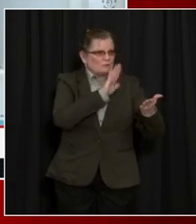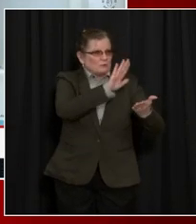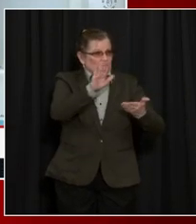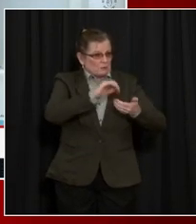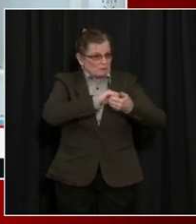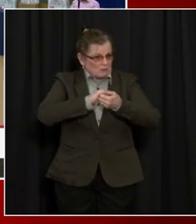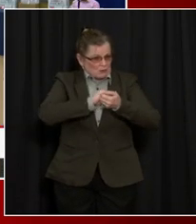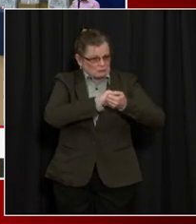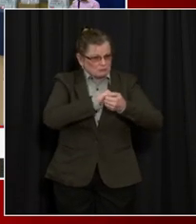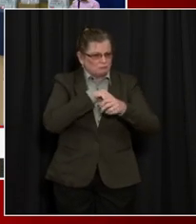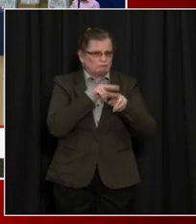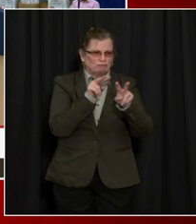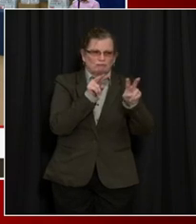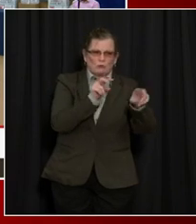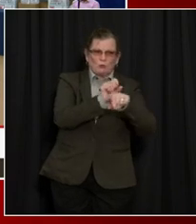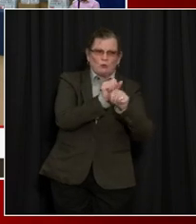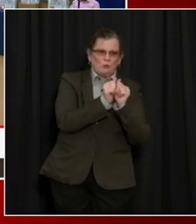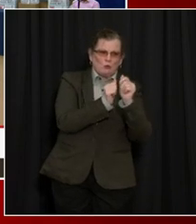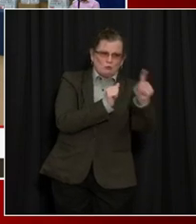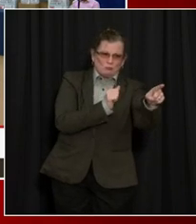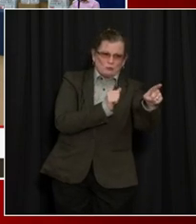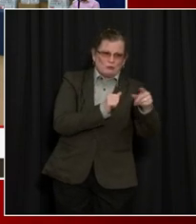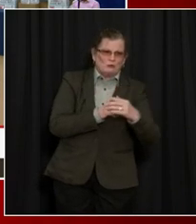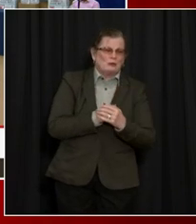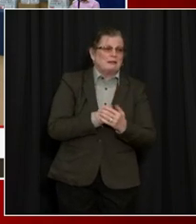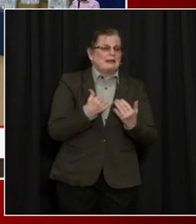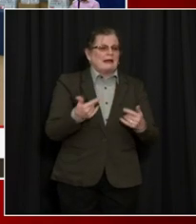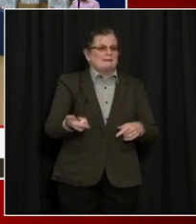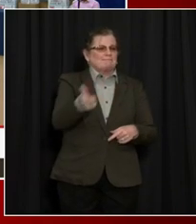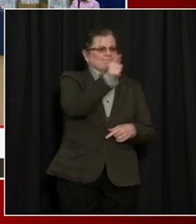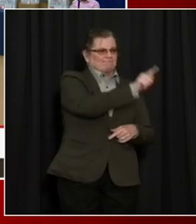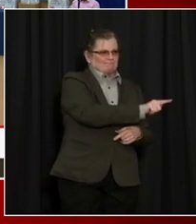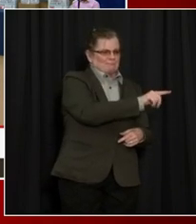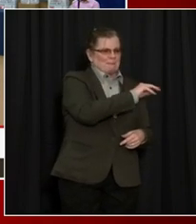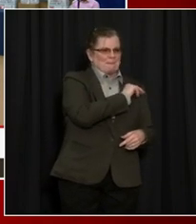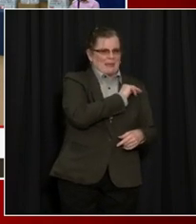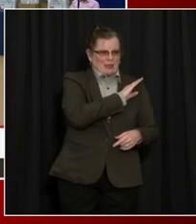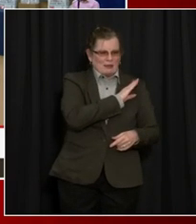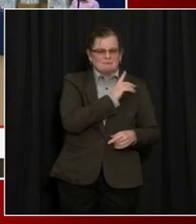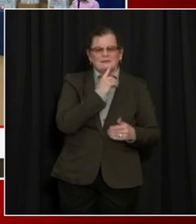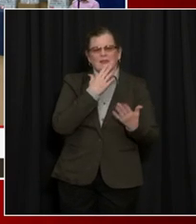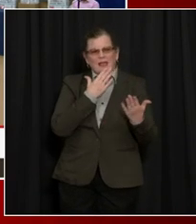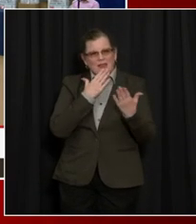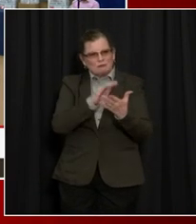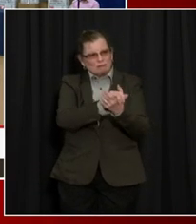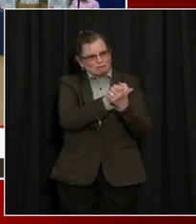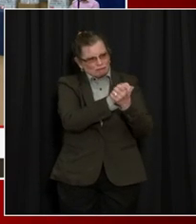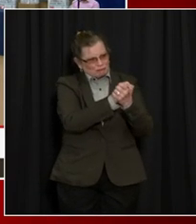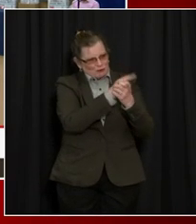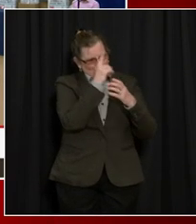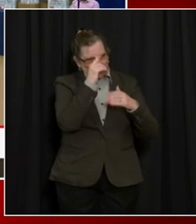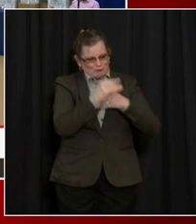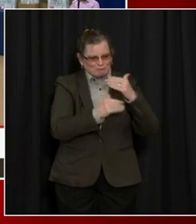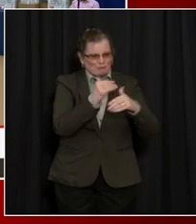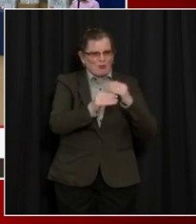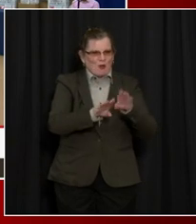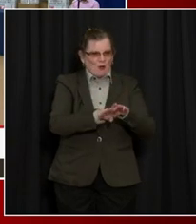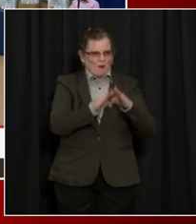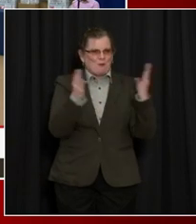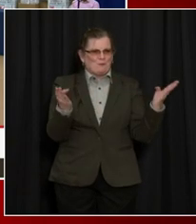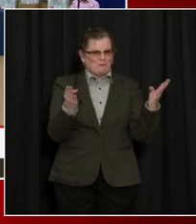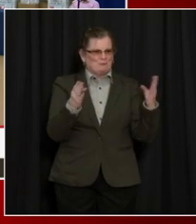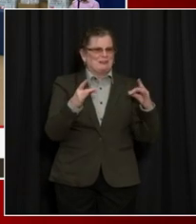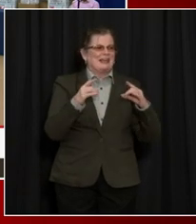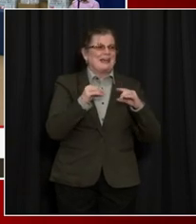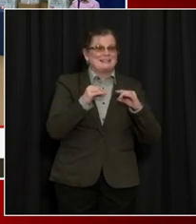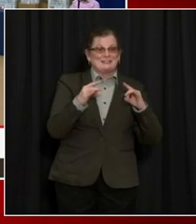And thank you, and congratulations on the new opening in the Anacostia bid, Starbucks on Martin Luther King Avenue.